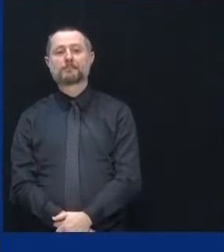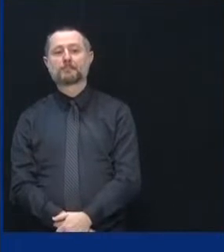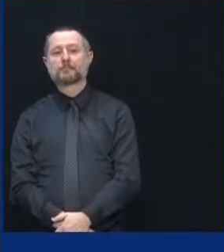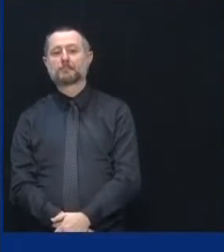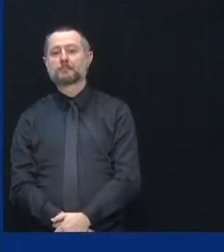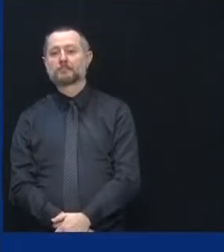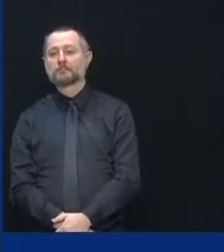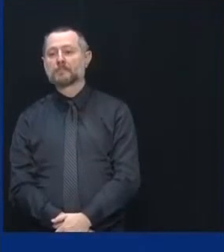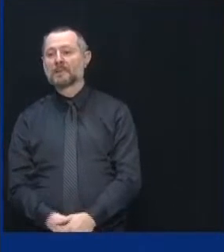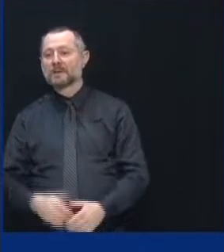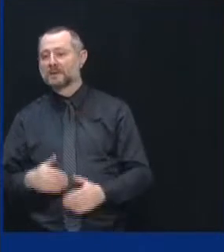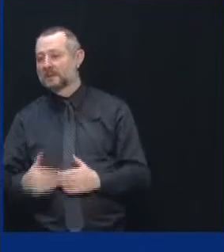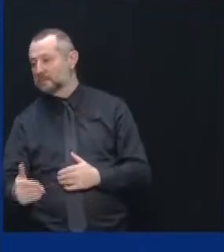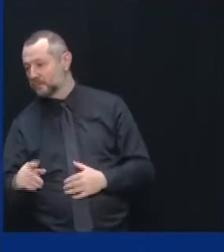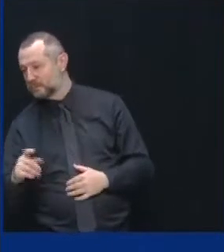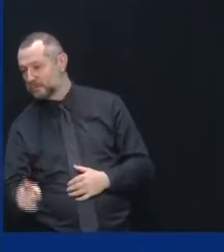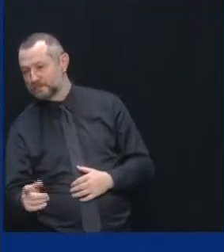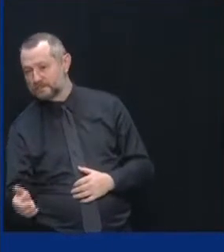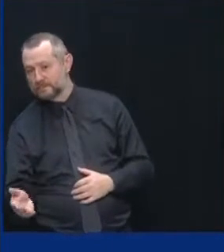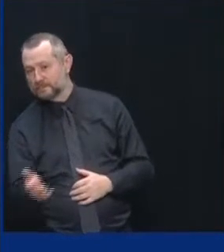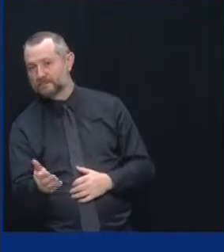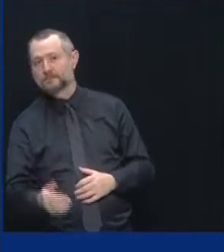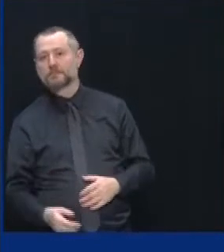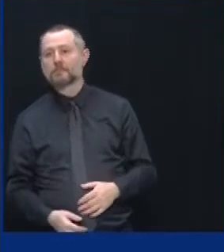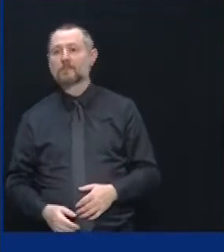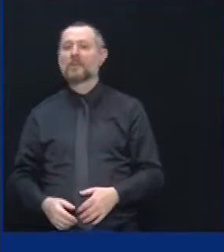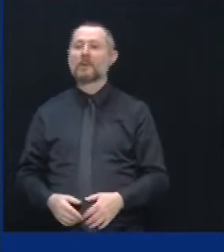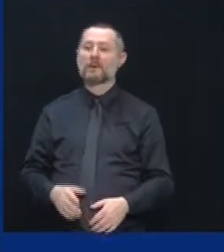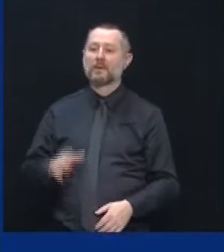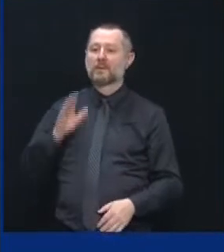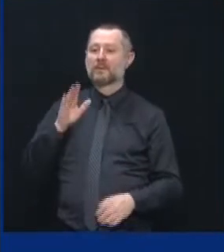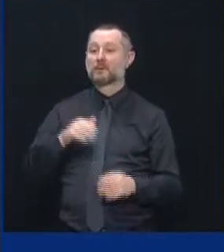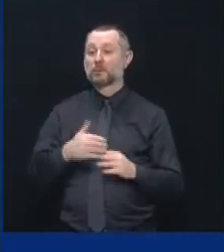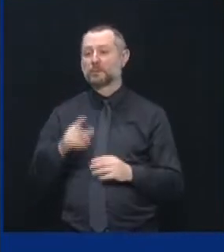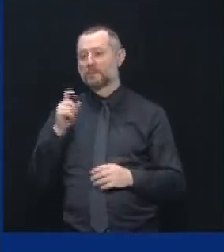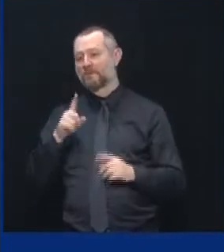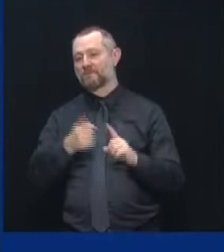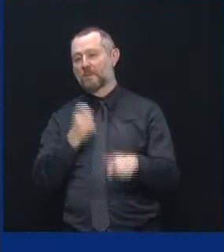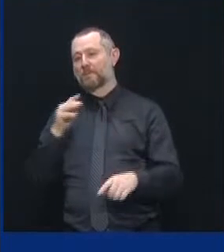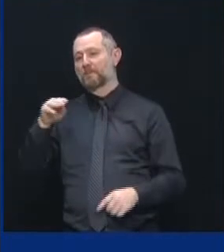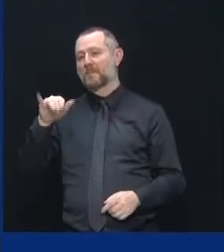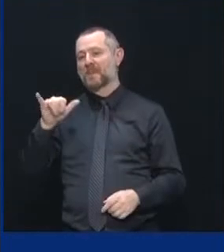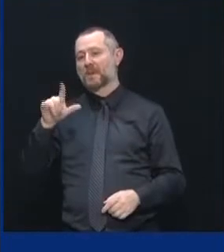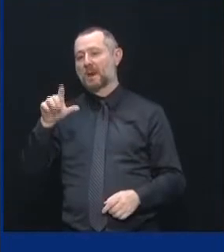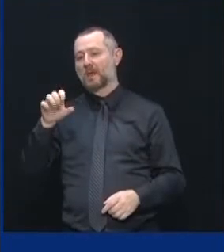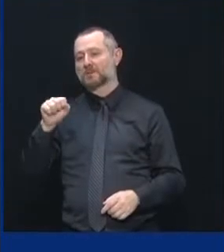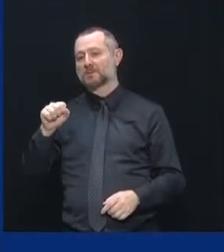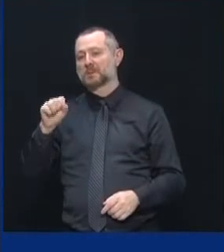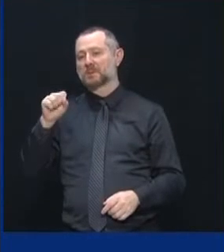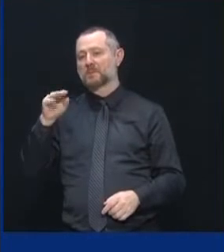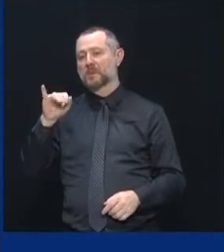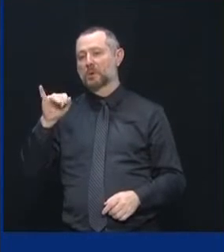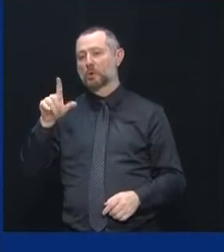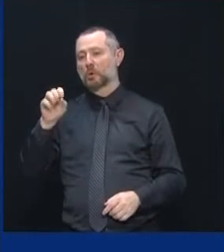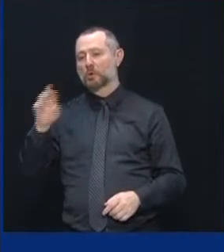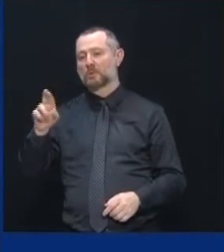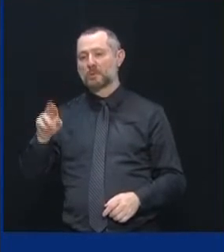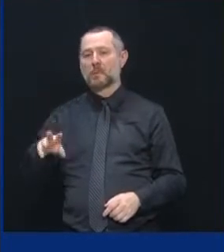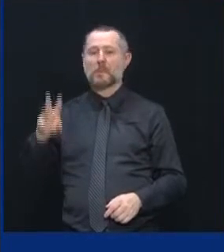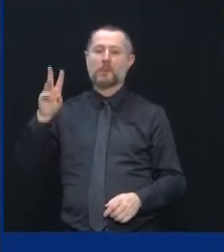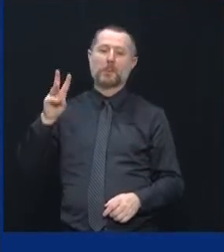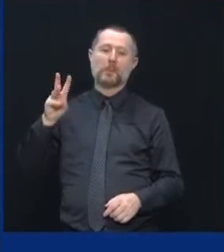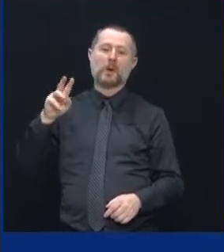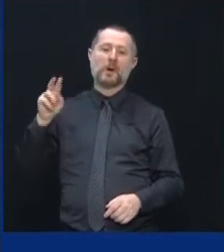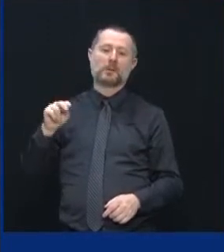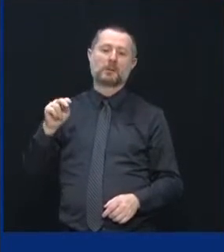Next question, operator. Governor, your next question comes from Miles Miller at WNBC. Miles, your line is now open. Please unmute